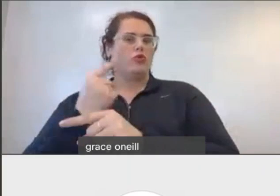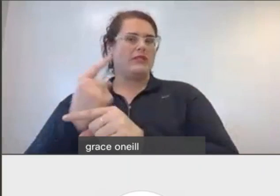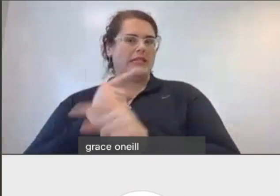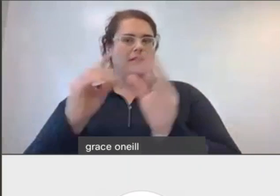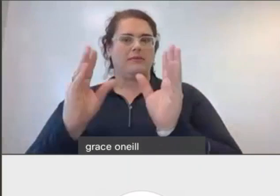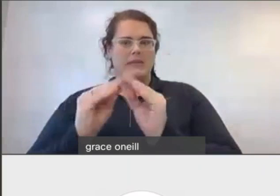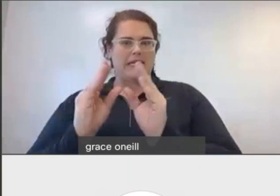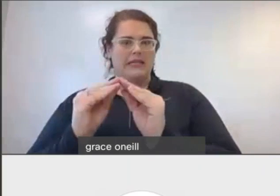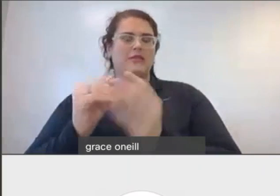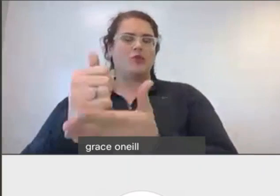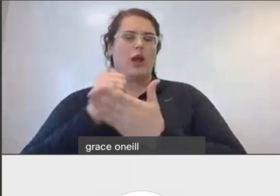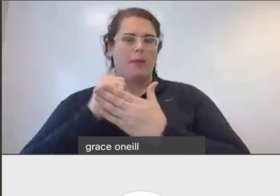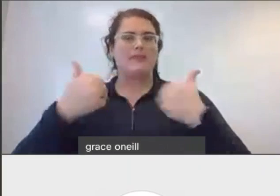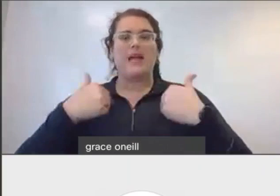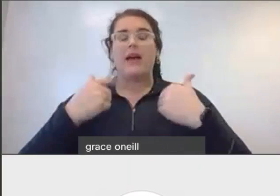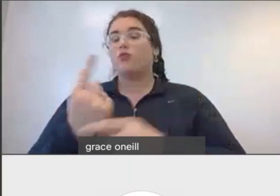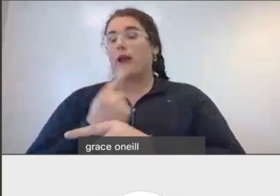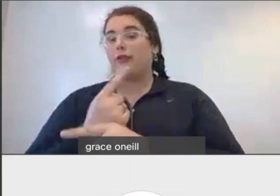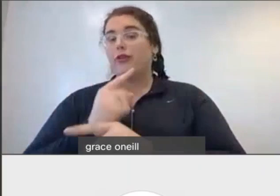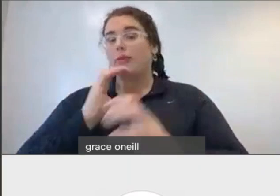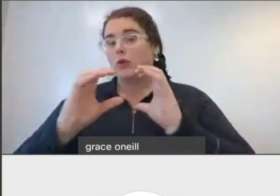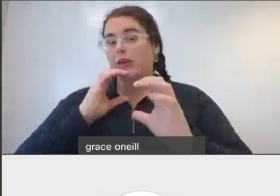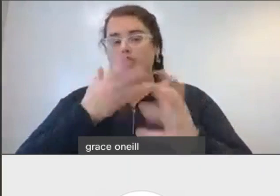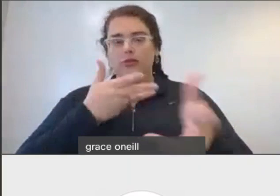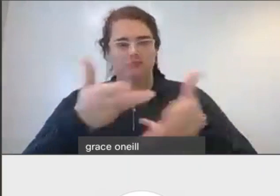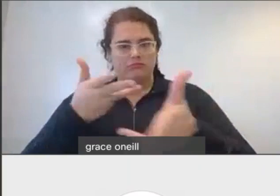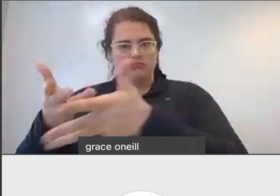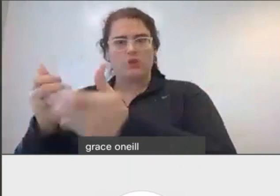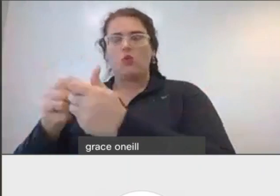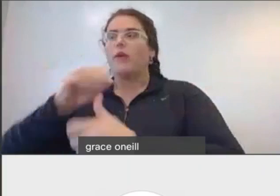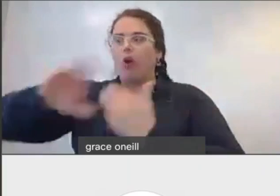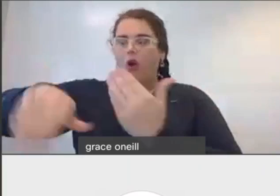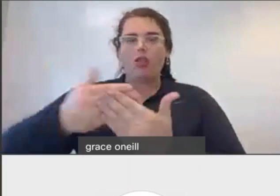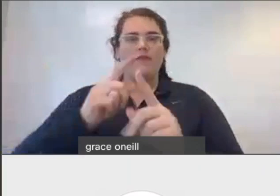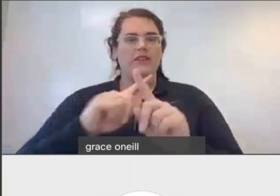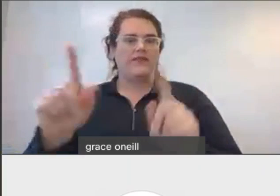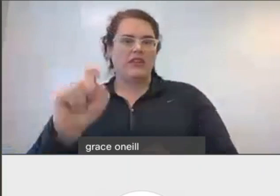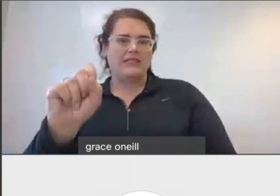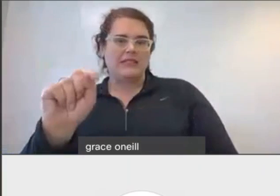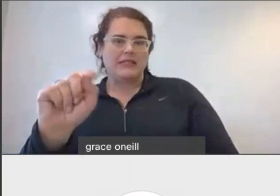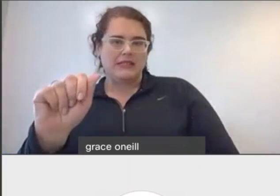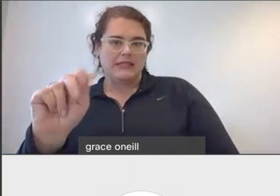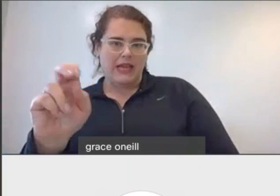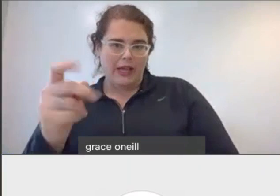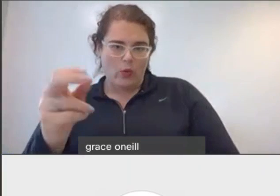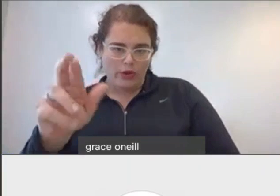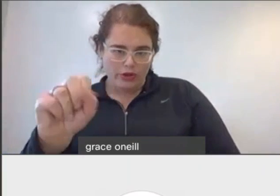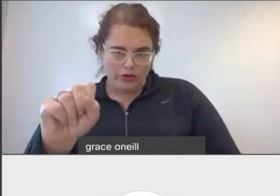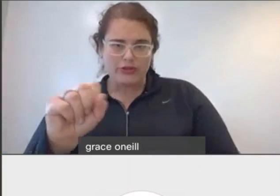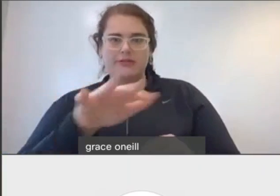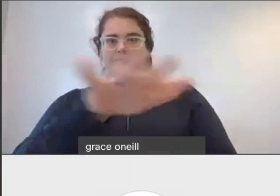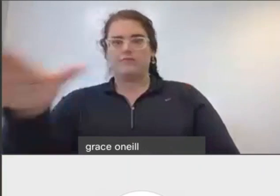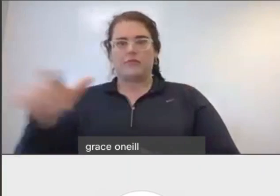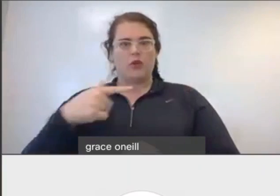way for us to have regular communication with all of our stakeholders. Um, and my